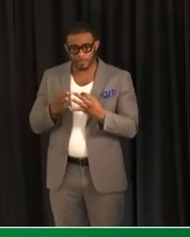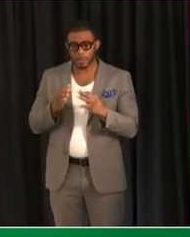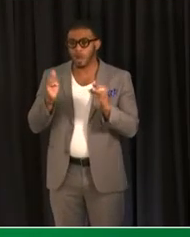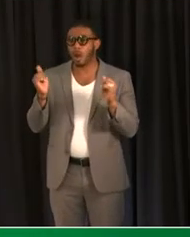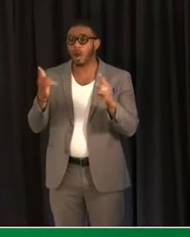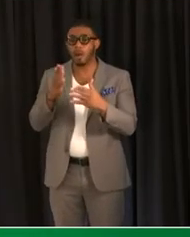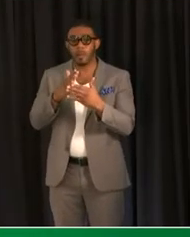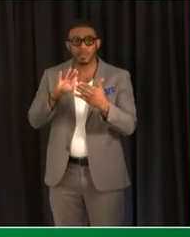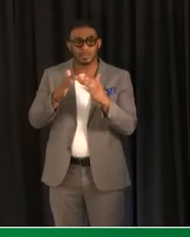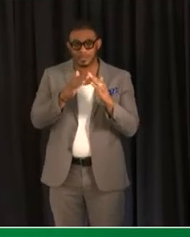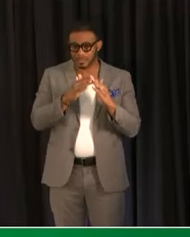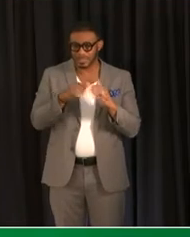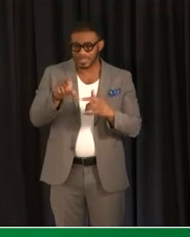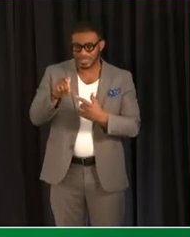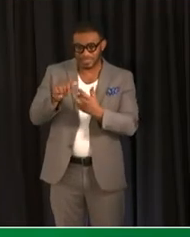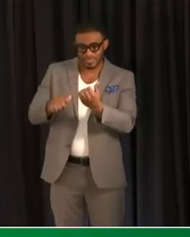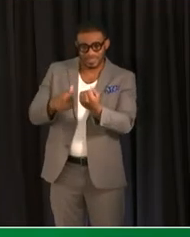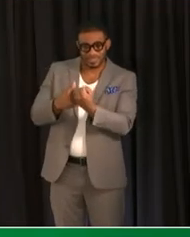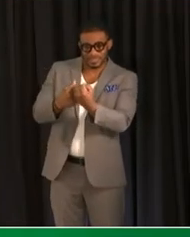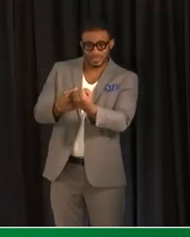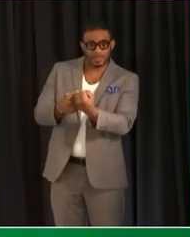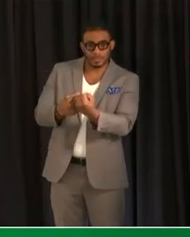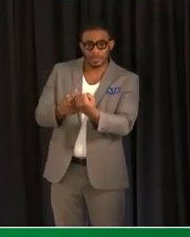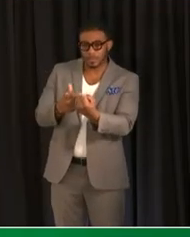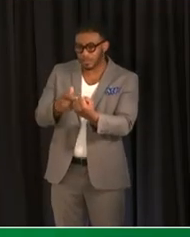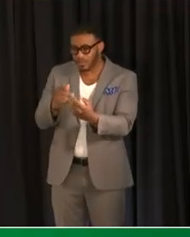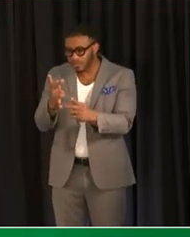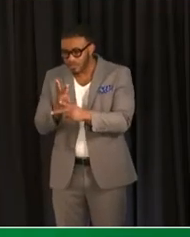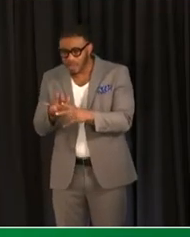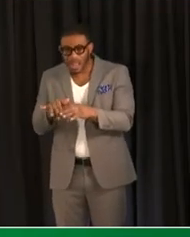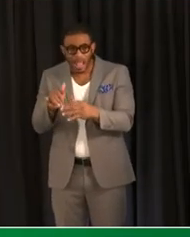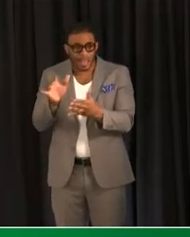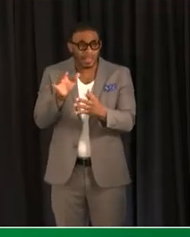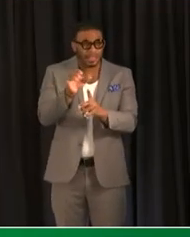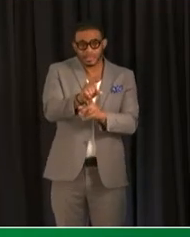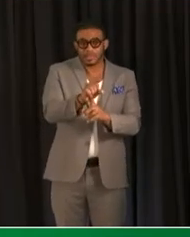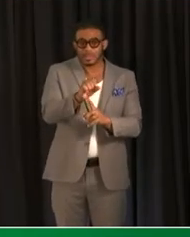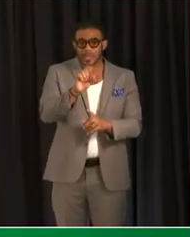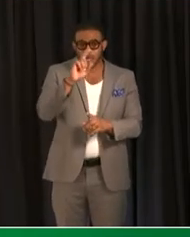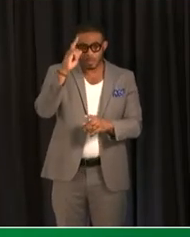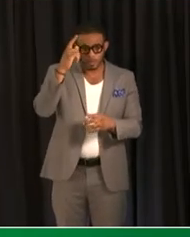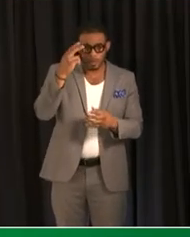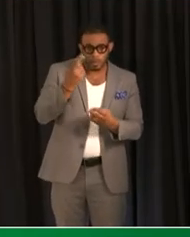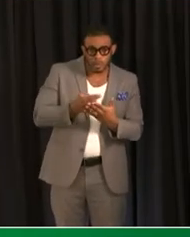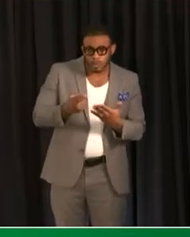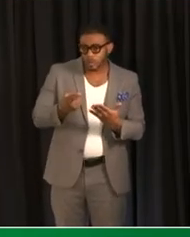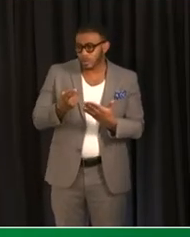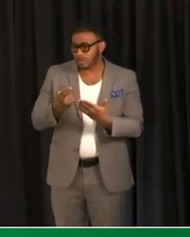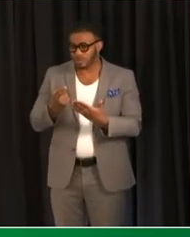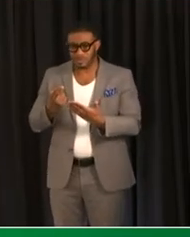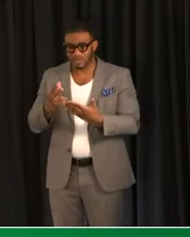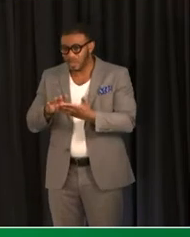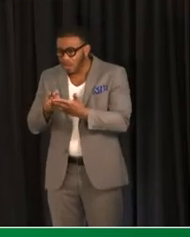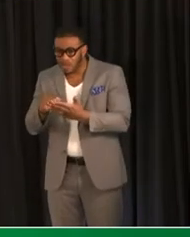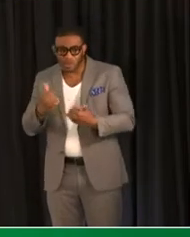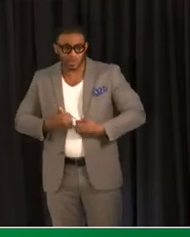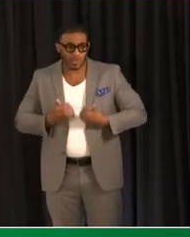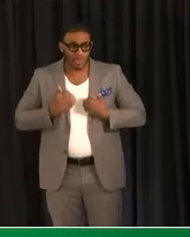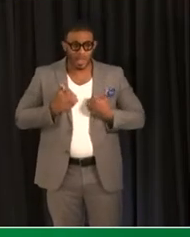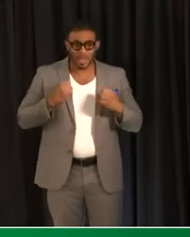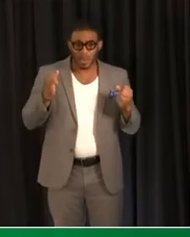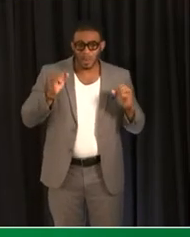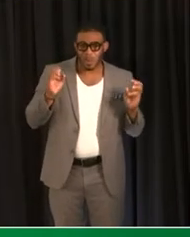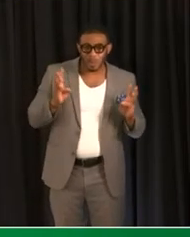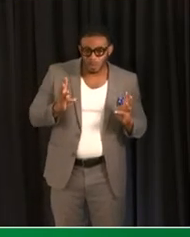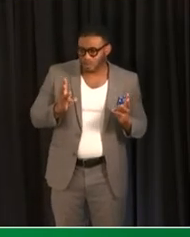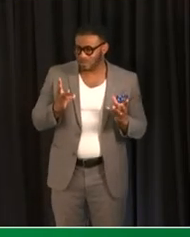families in all parts of the city in need of assistance to navigate government resources, aid with at-home learning, survive a